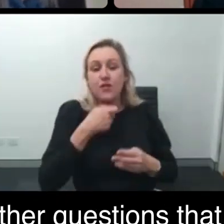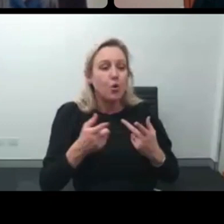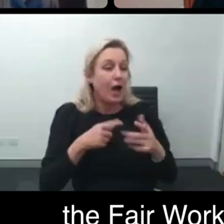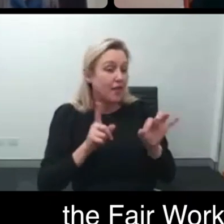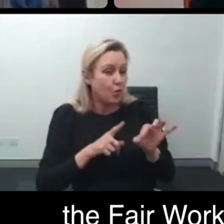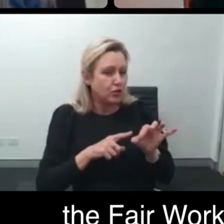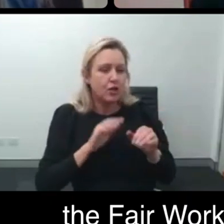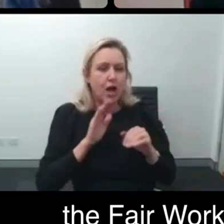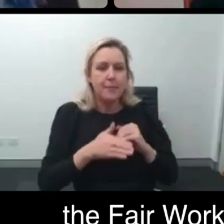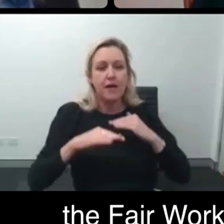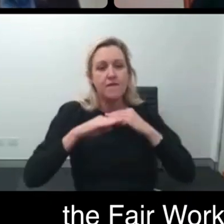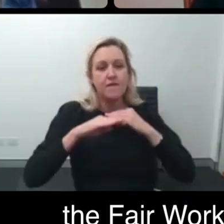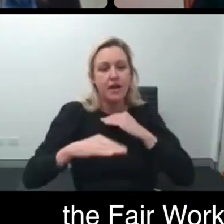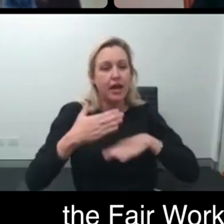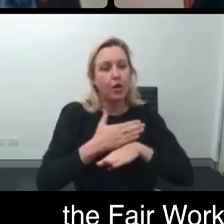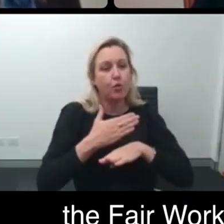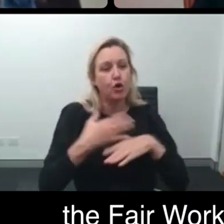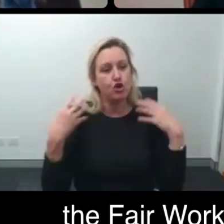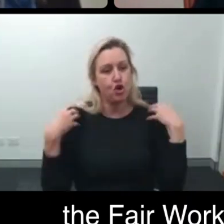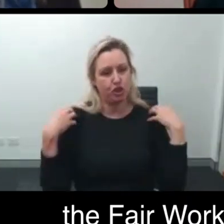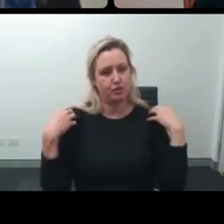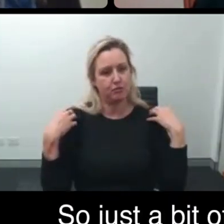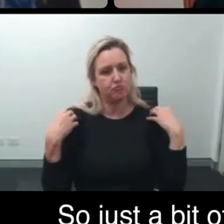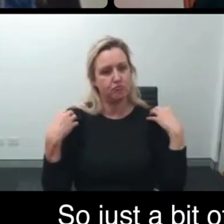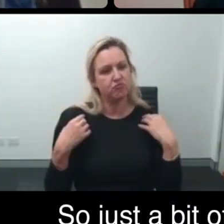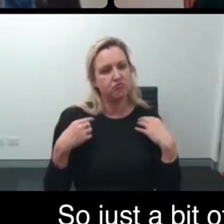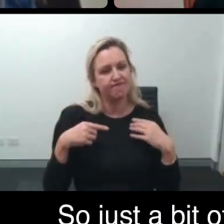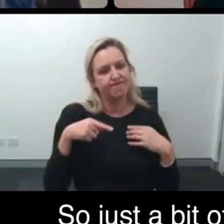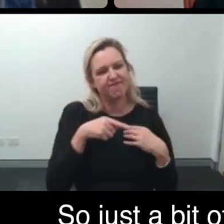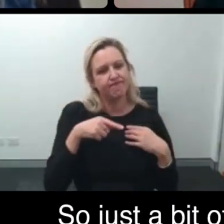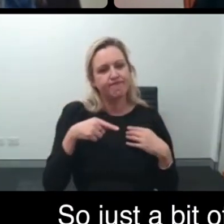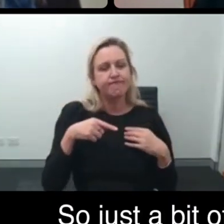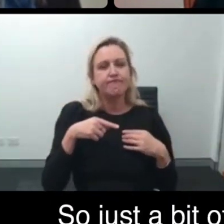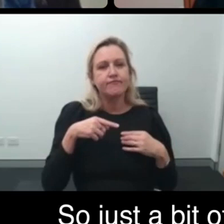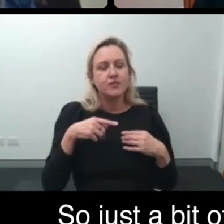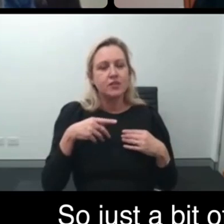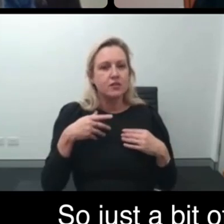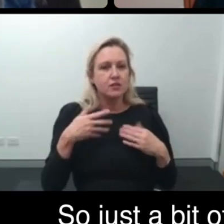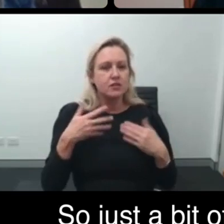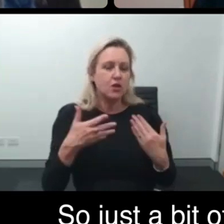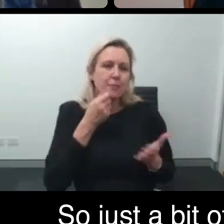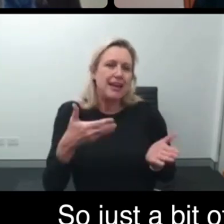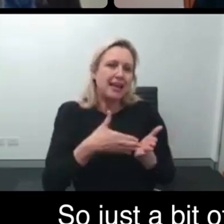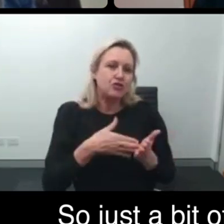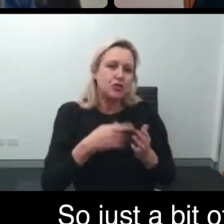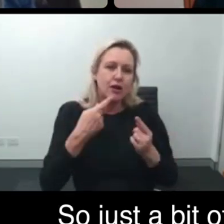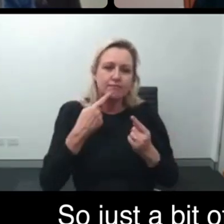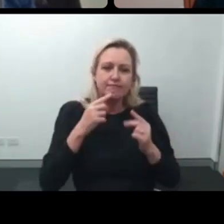is around the Fair Work Commission stuff. So just a bit of extra clarity